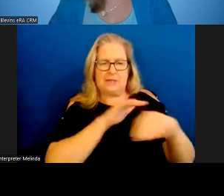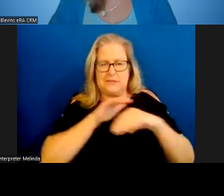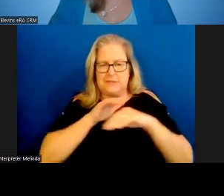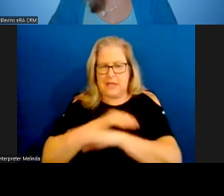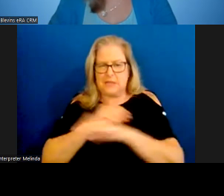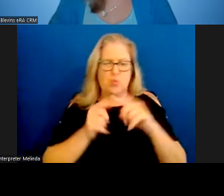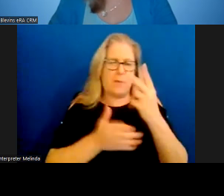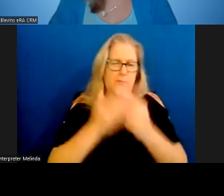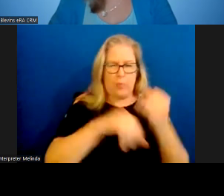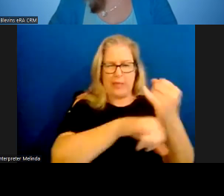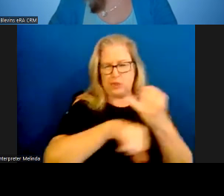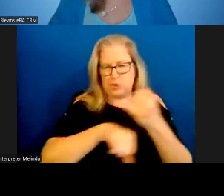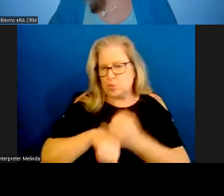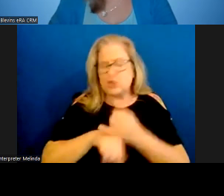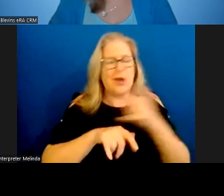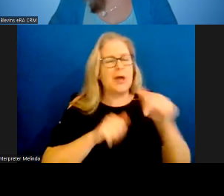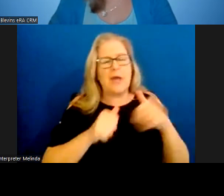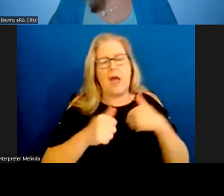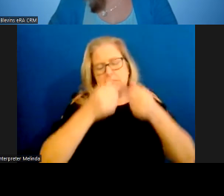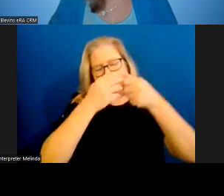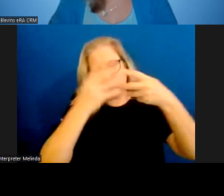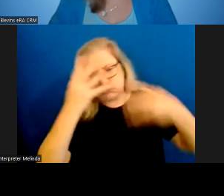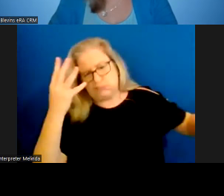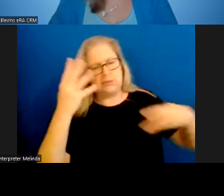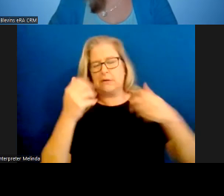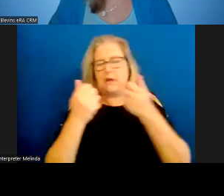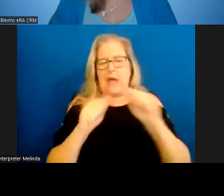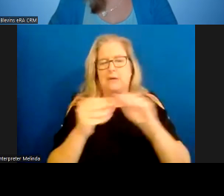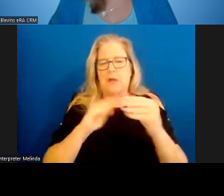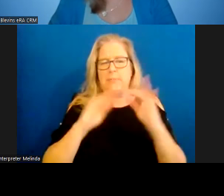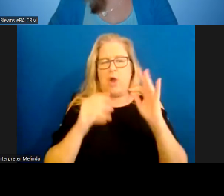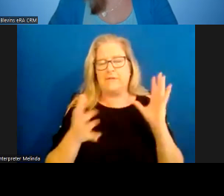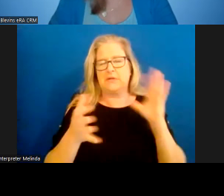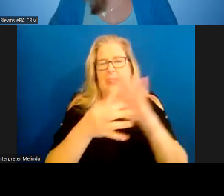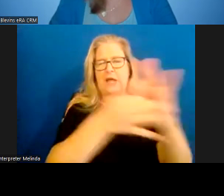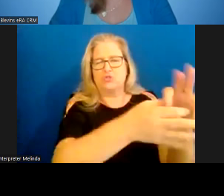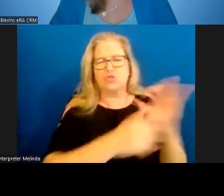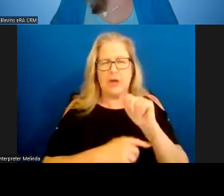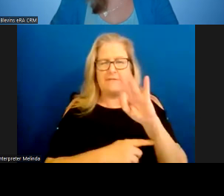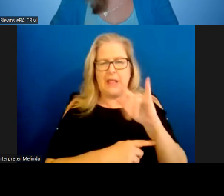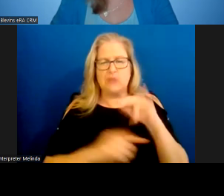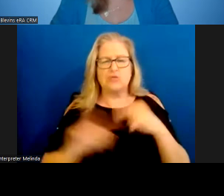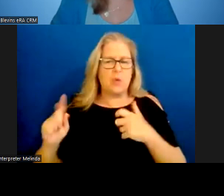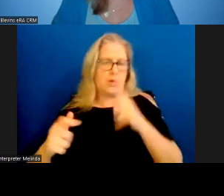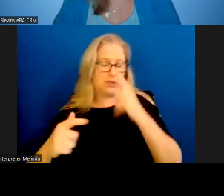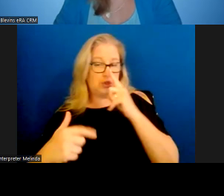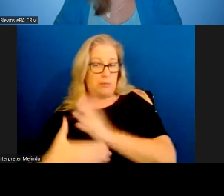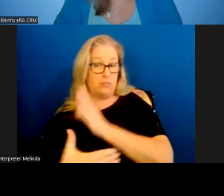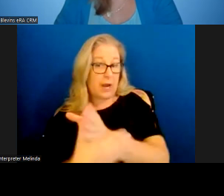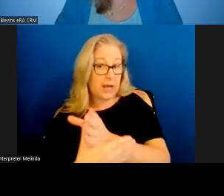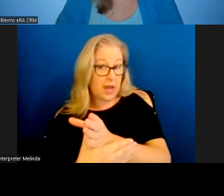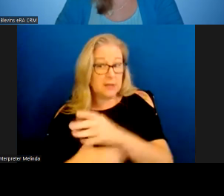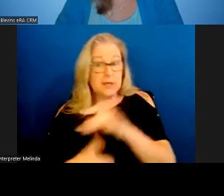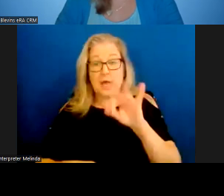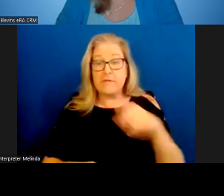institutions. There's no limit to how many affiliations a scientific account can have. I'm going to break in here just to make a plea is